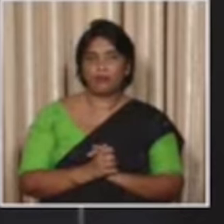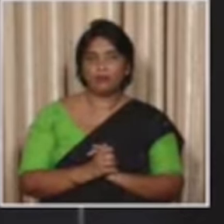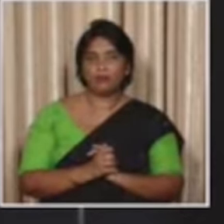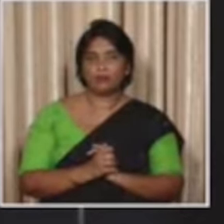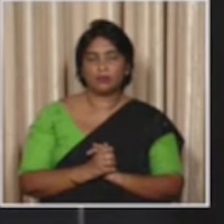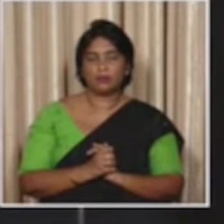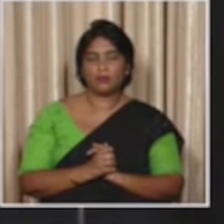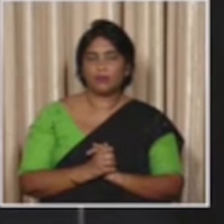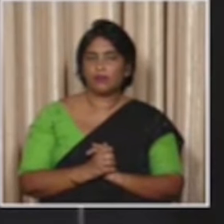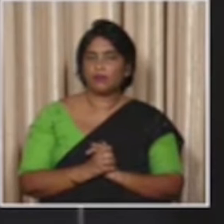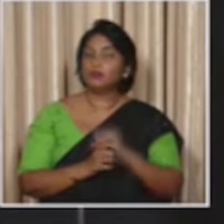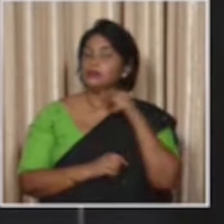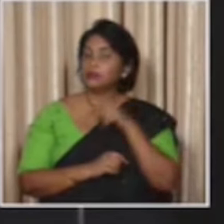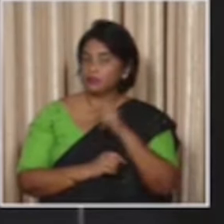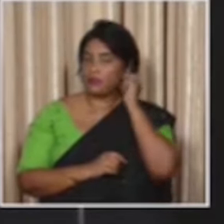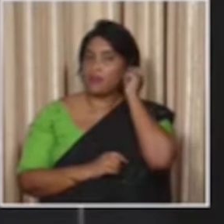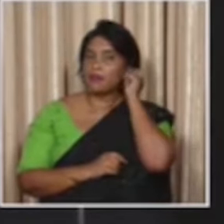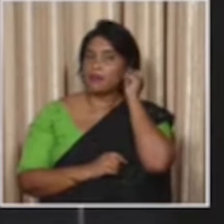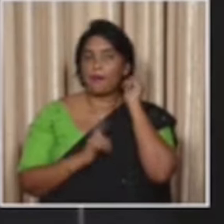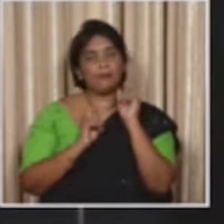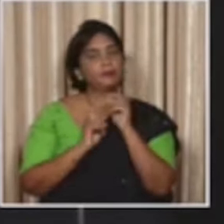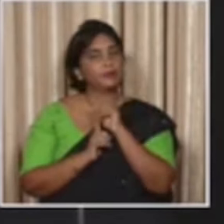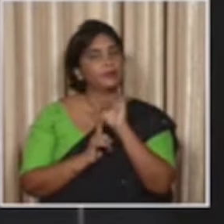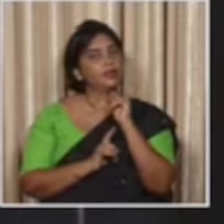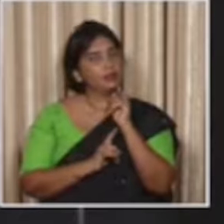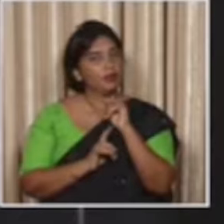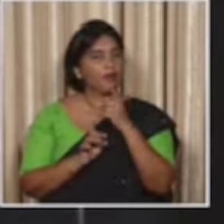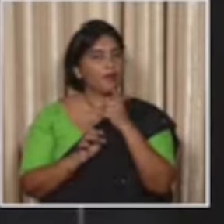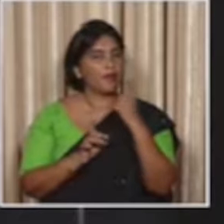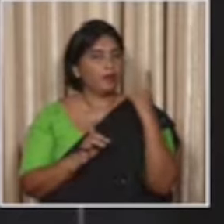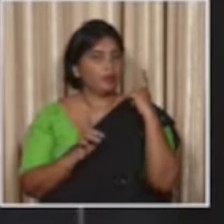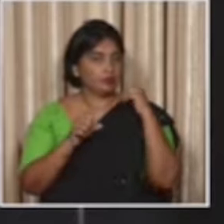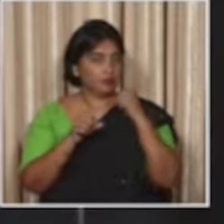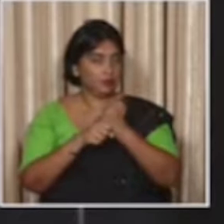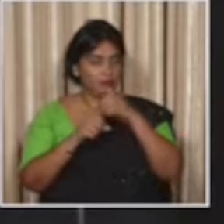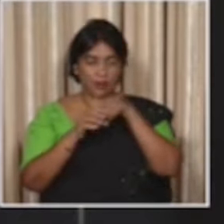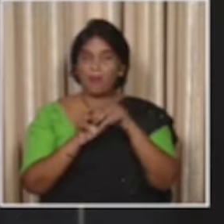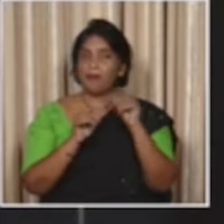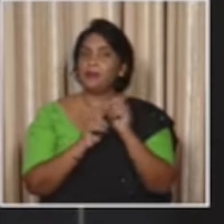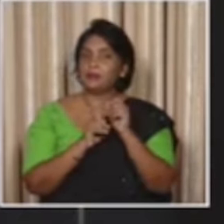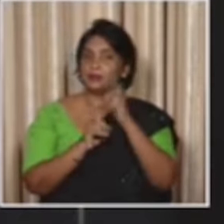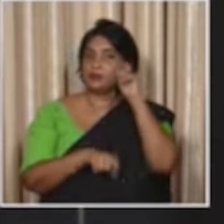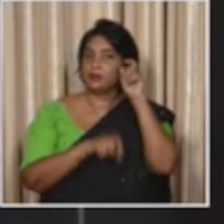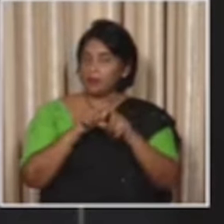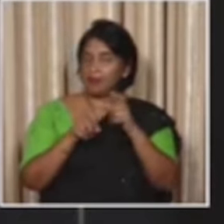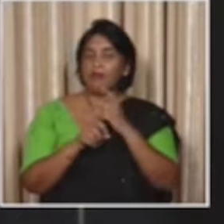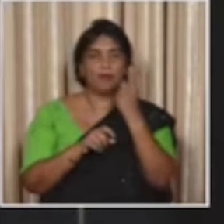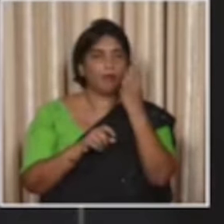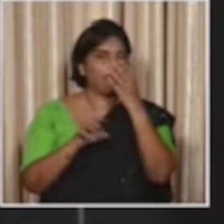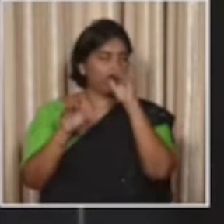contained a few Palestinians. They would have ideally wanted no Palestinians to exist within